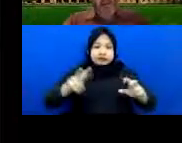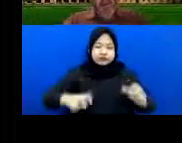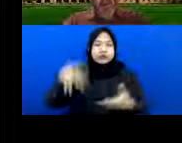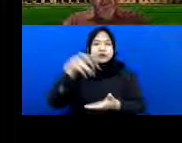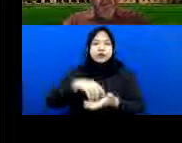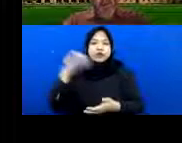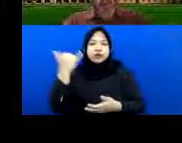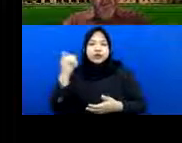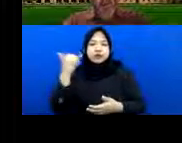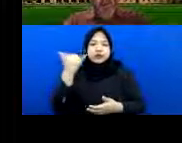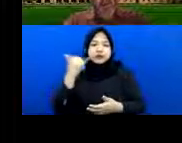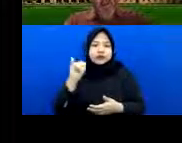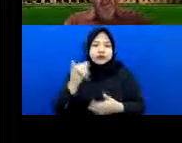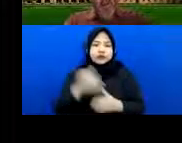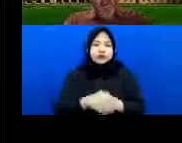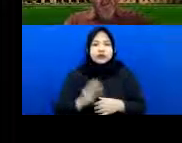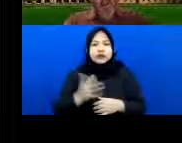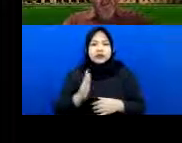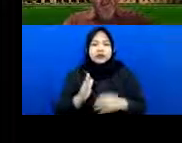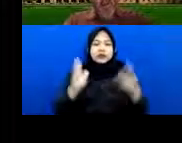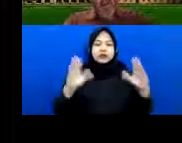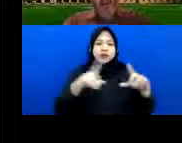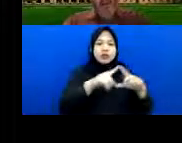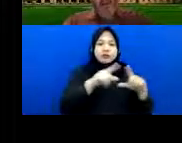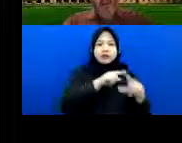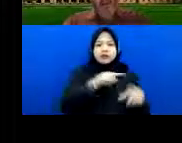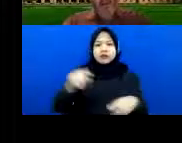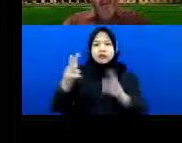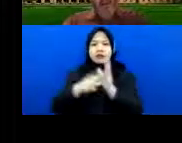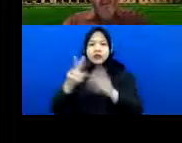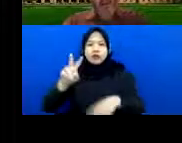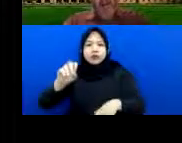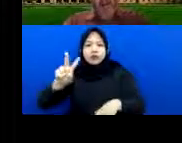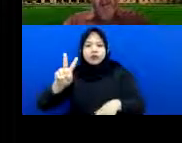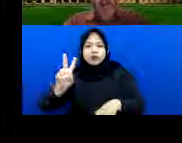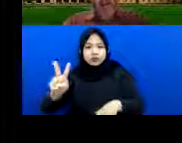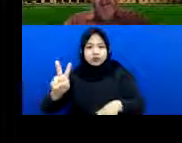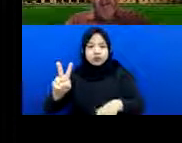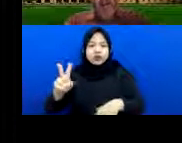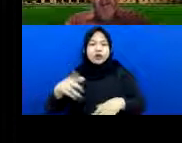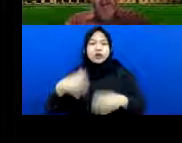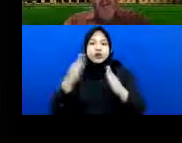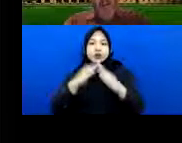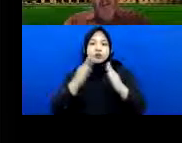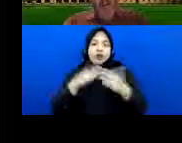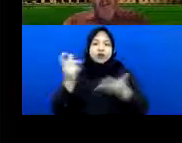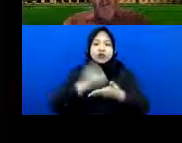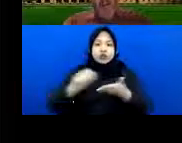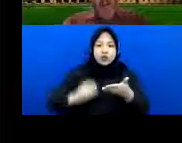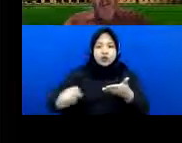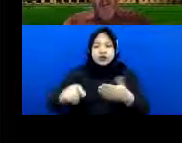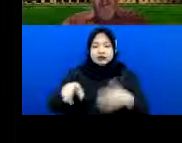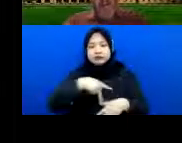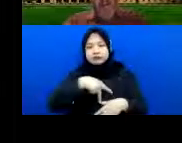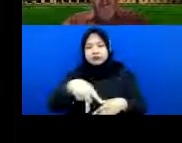of Yogyakarta, Indonesia, between April to May 2022 at the participant houses or school. So